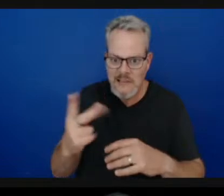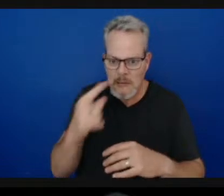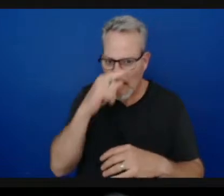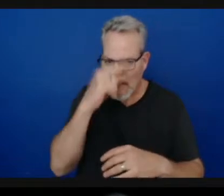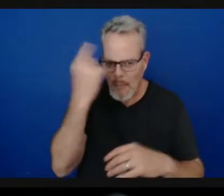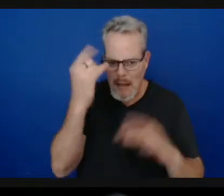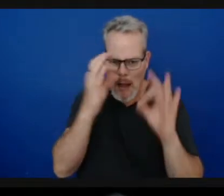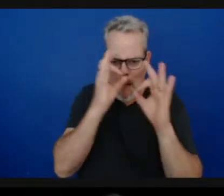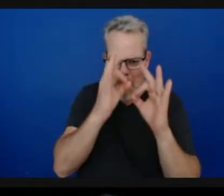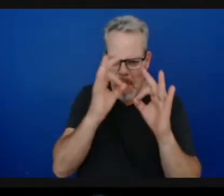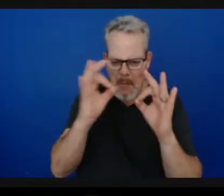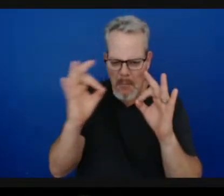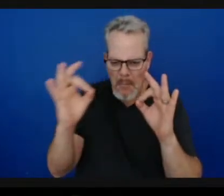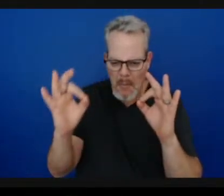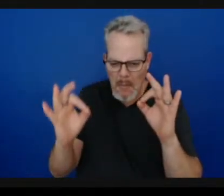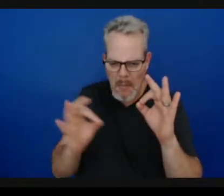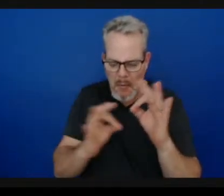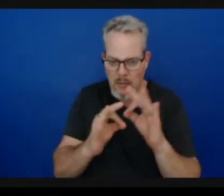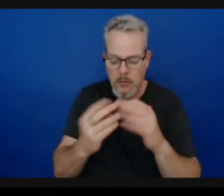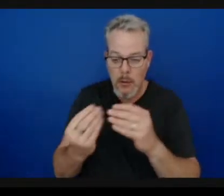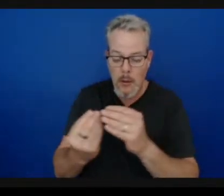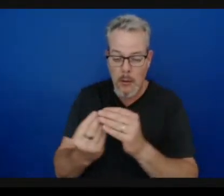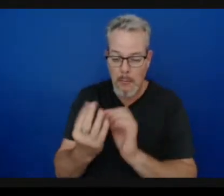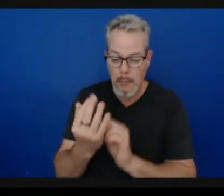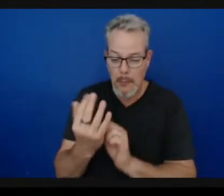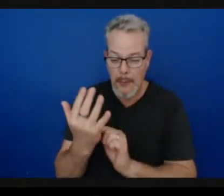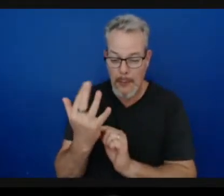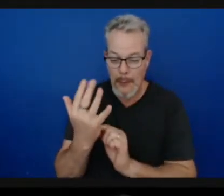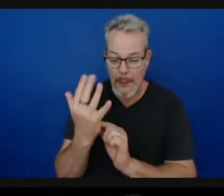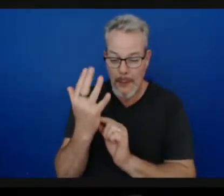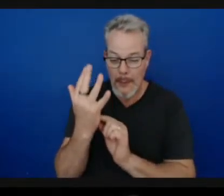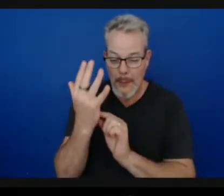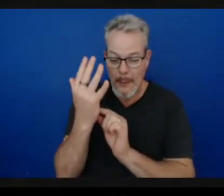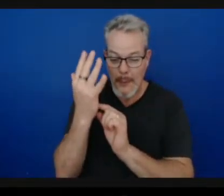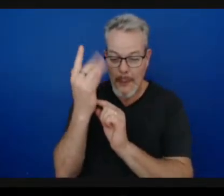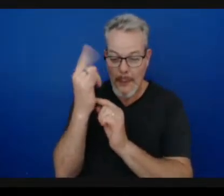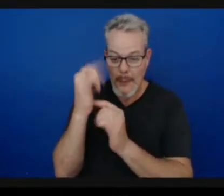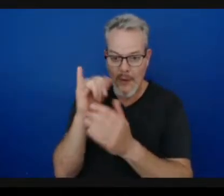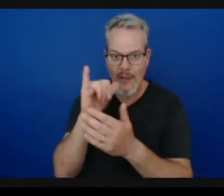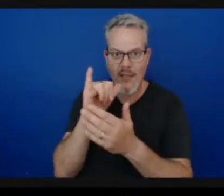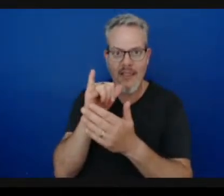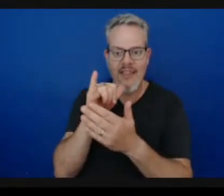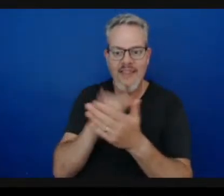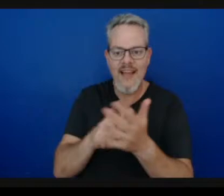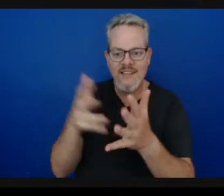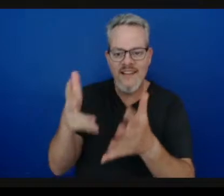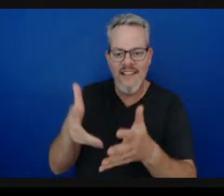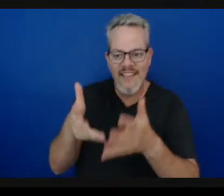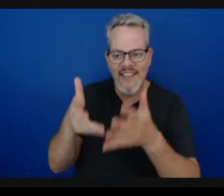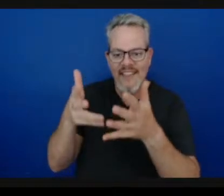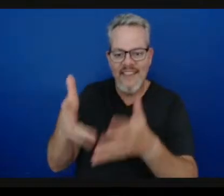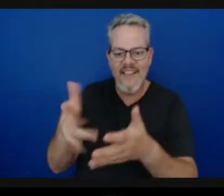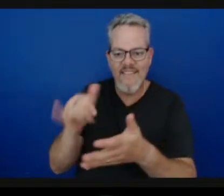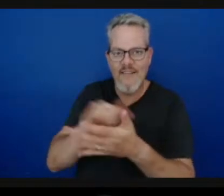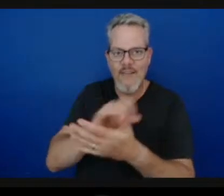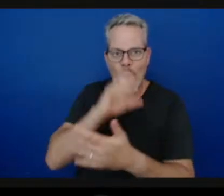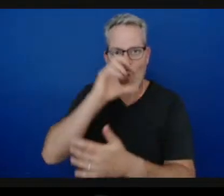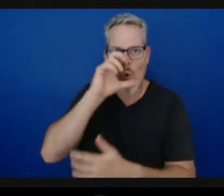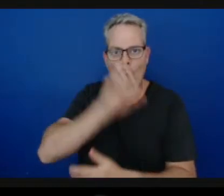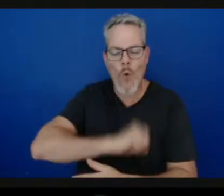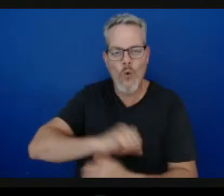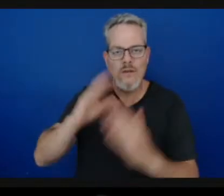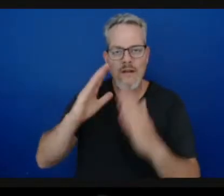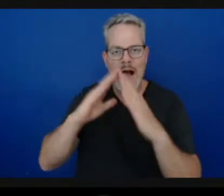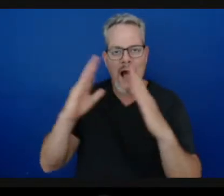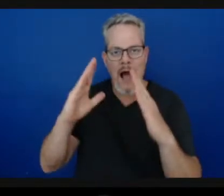the flare in the middle of this particular picture is what was left of the old roundhouse at Kamaili as it was consumed